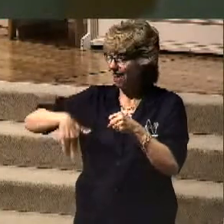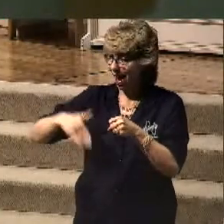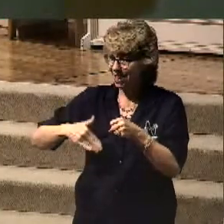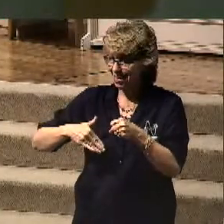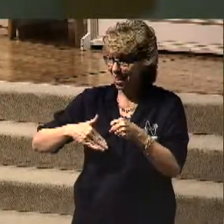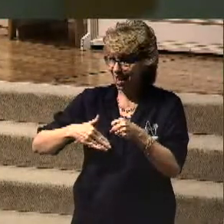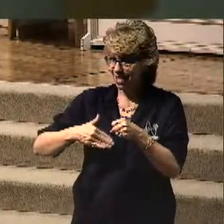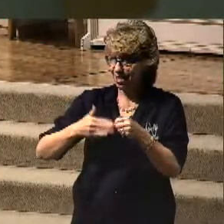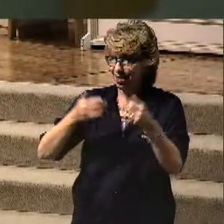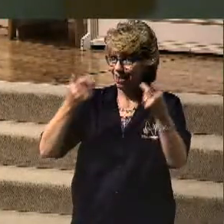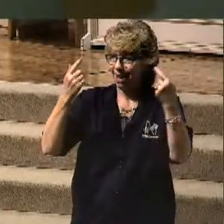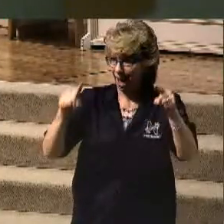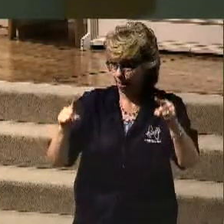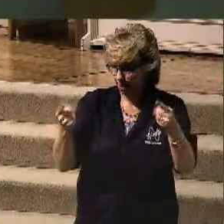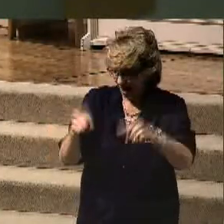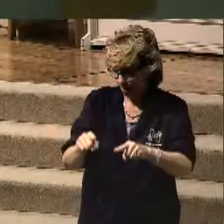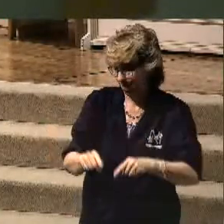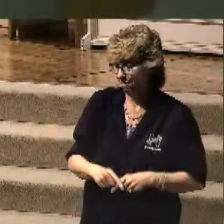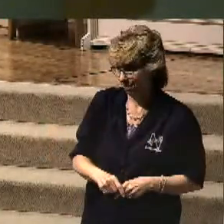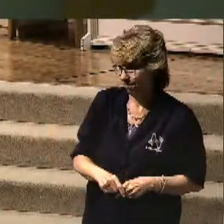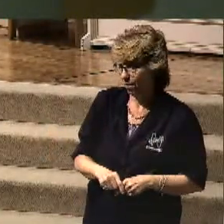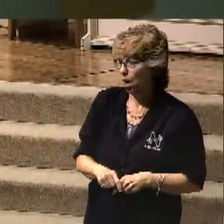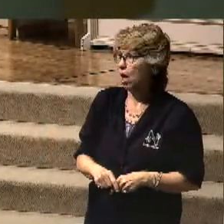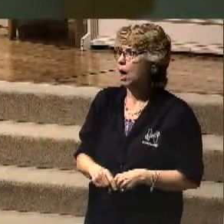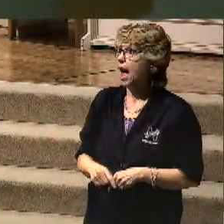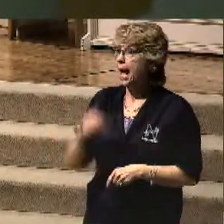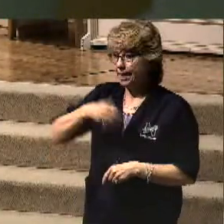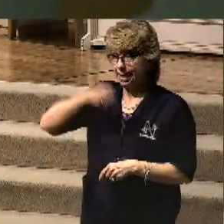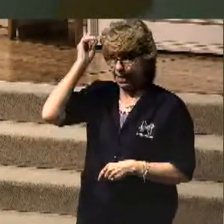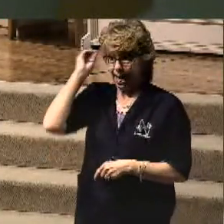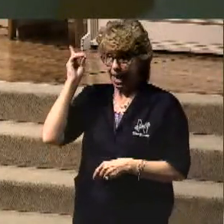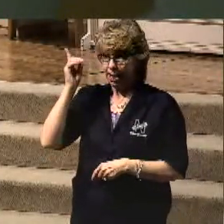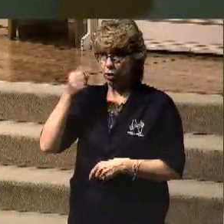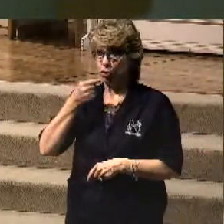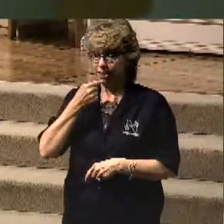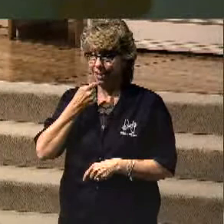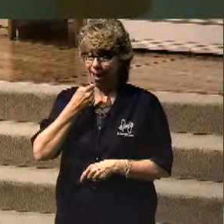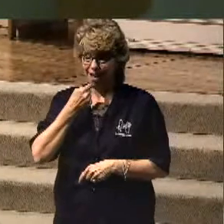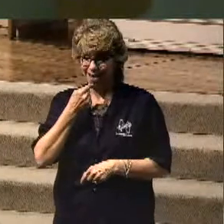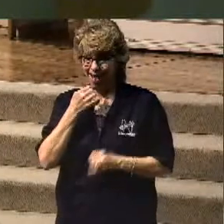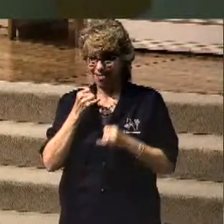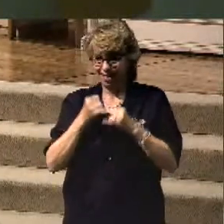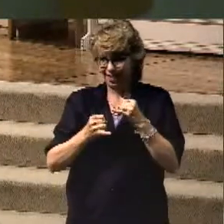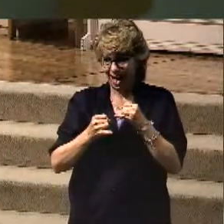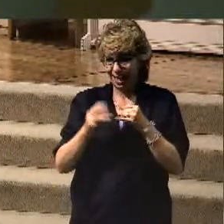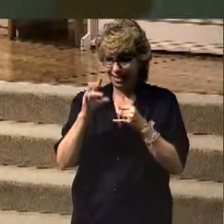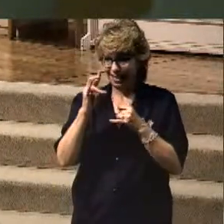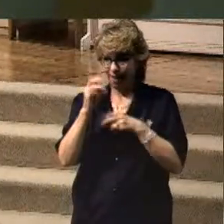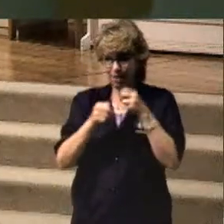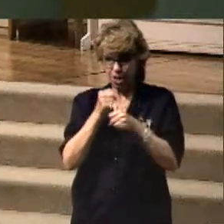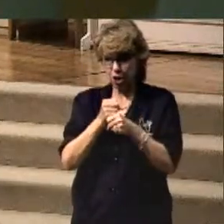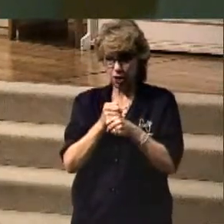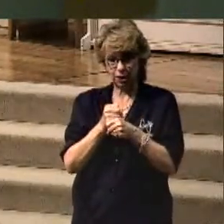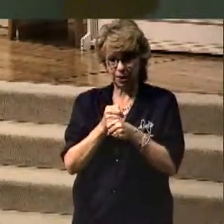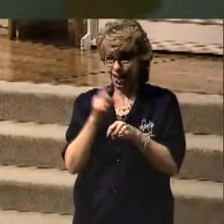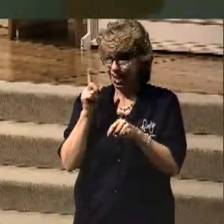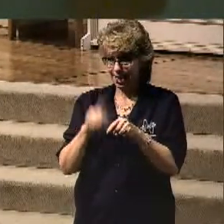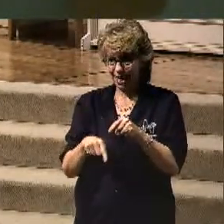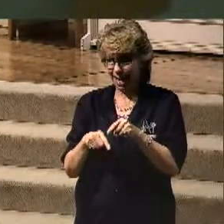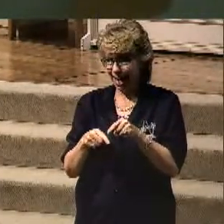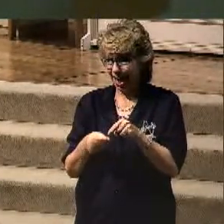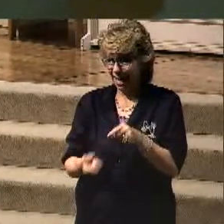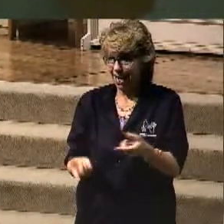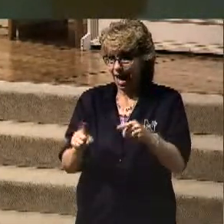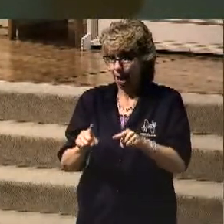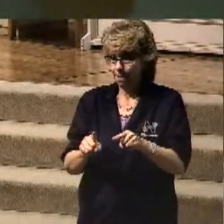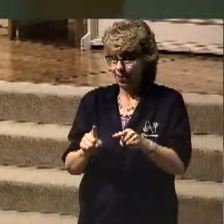prophesies that last week, that last 7 years would not be fulfilled, but that for a later time,